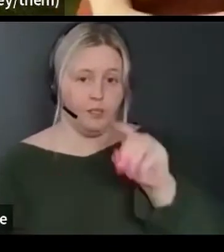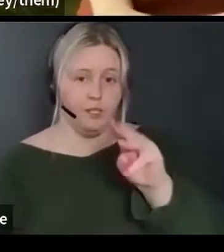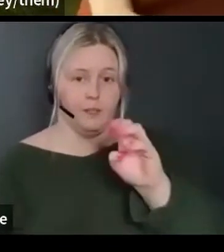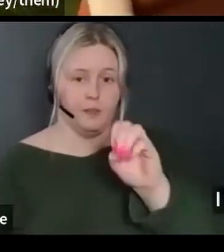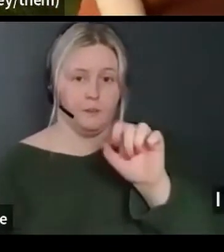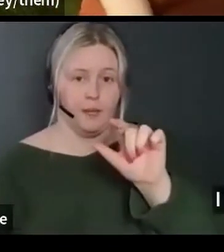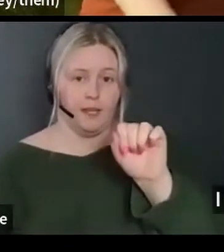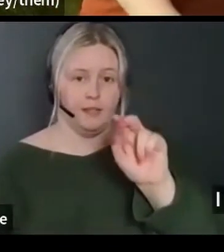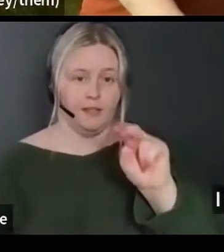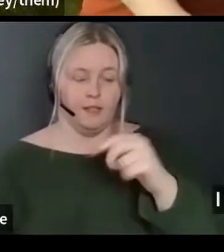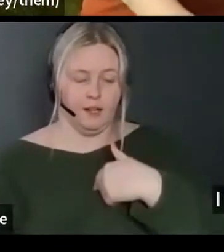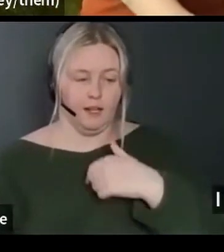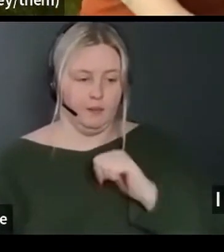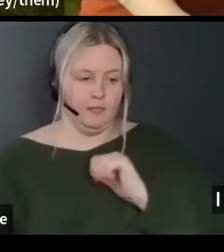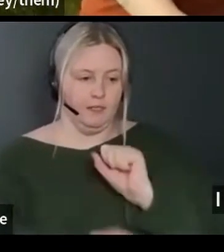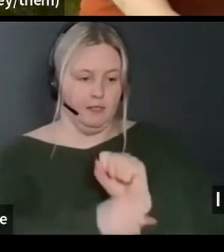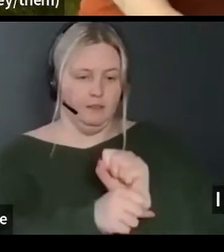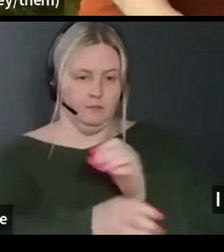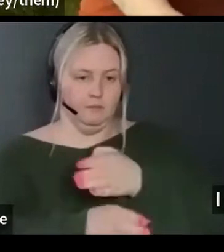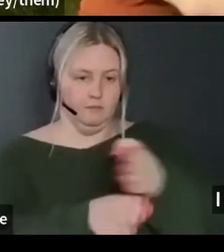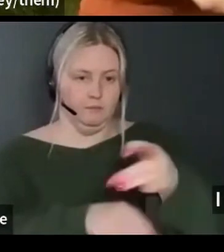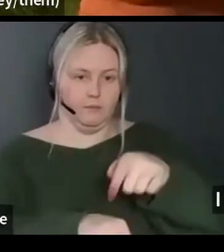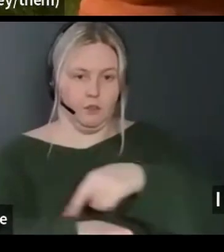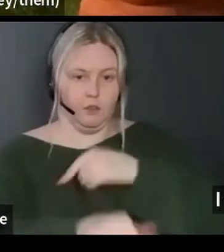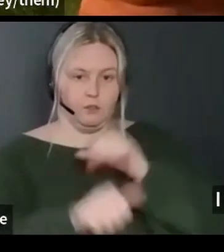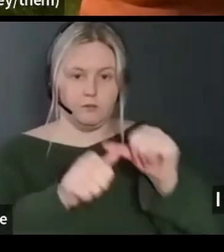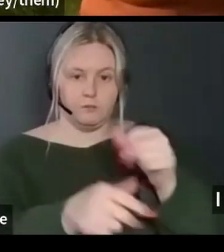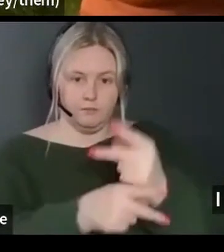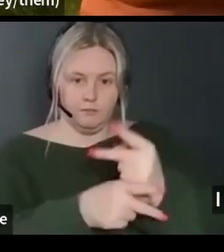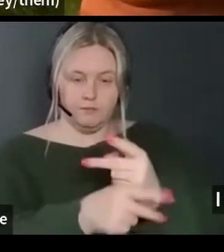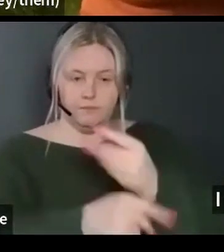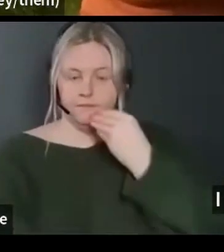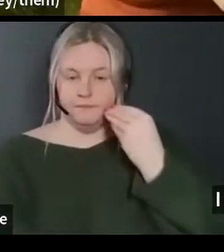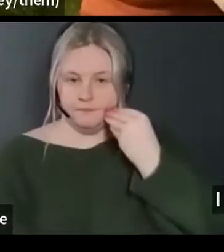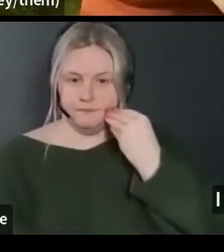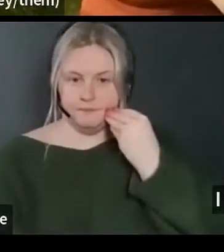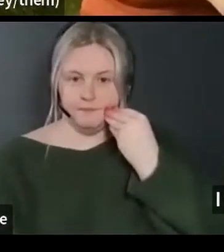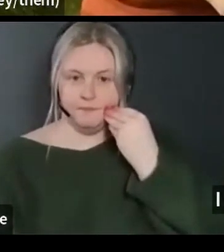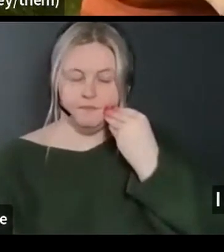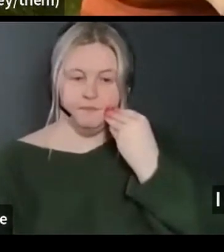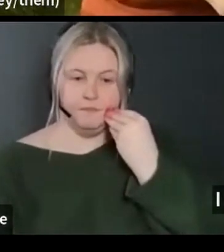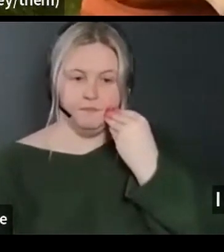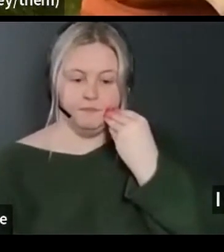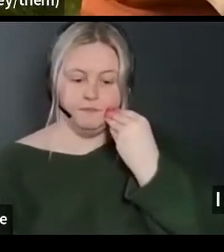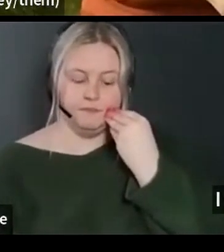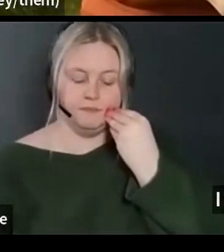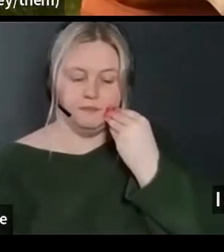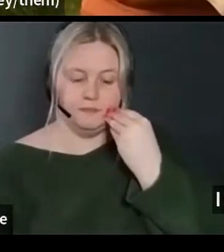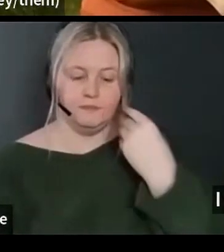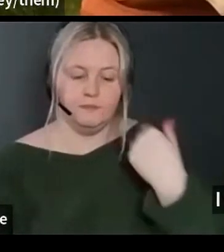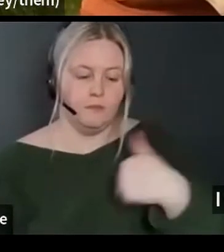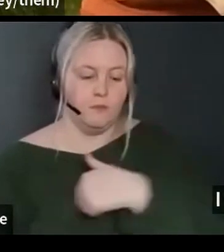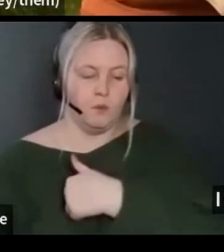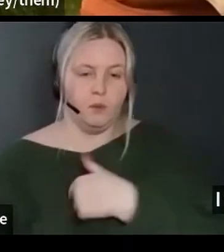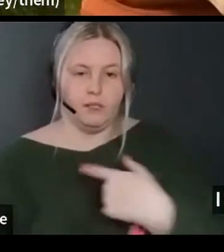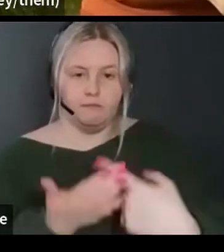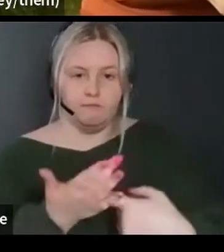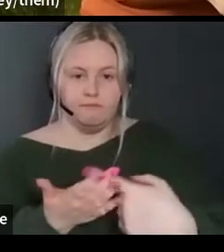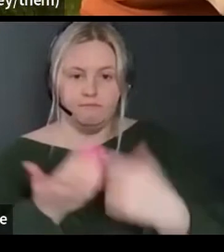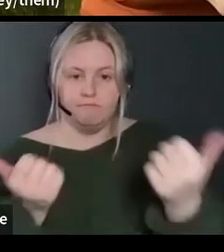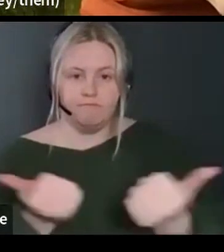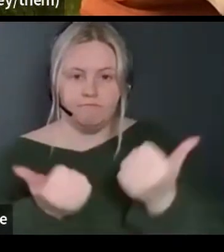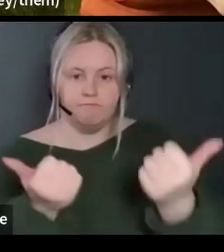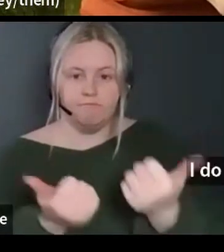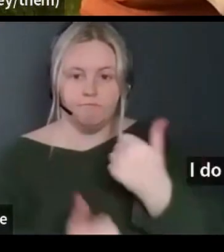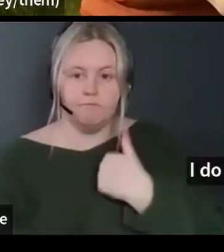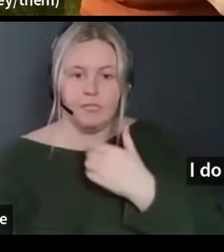somebody who works directly in long-term care institutions where, you know, I mean, we've talked a lot, and I'm just going to speak about what